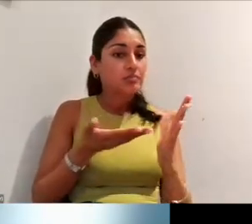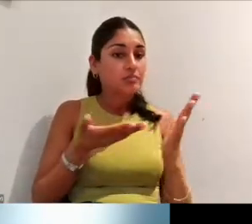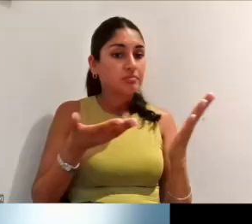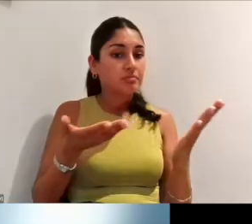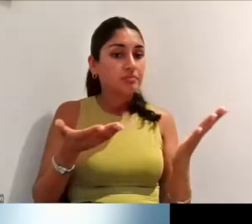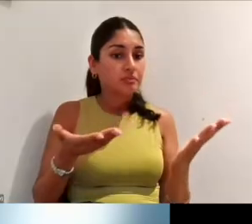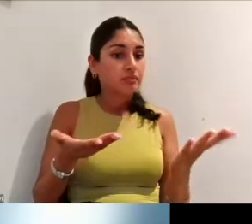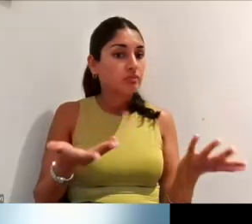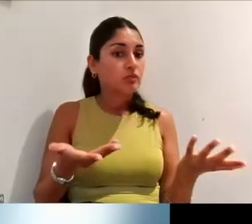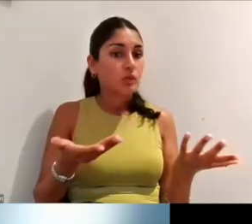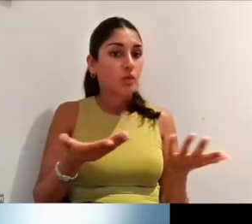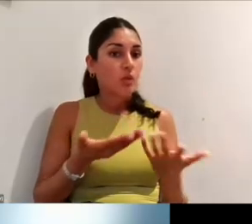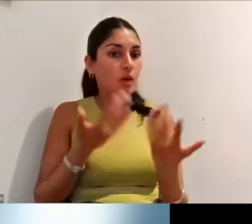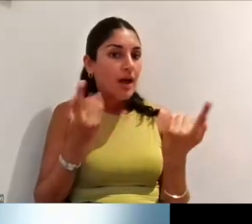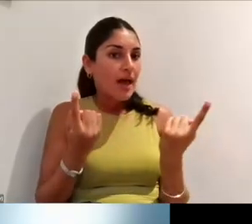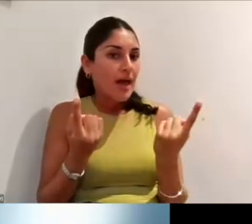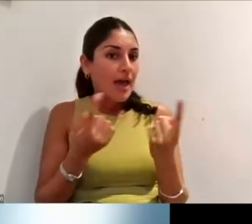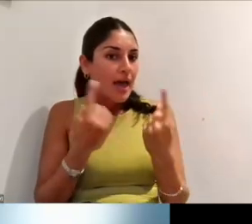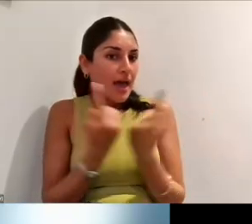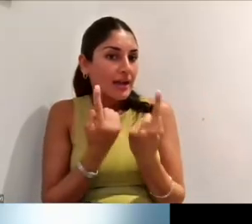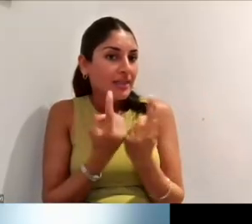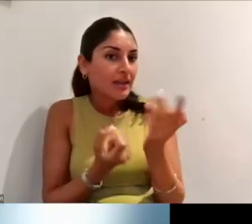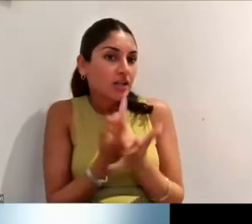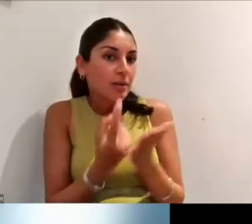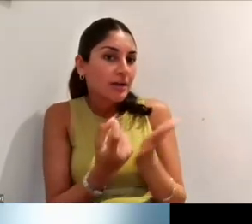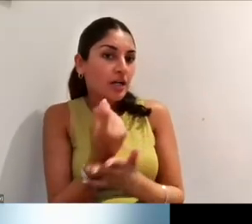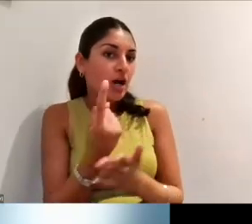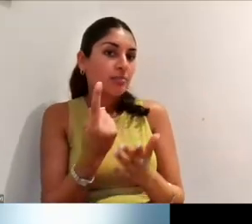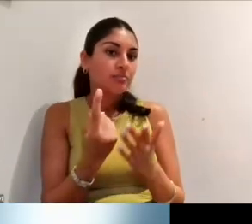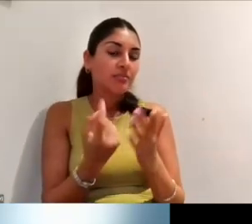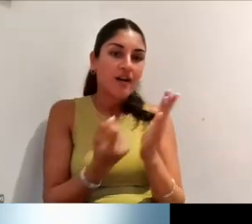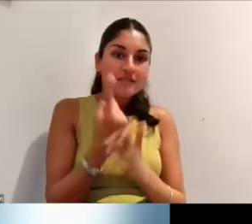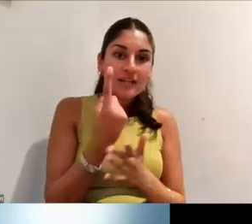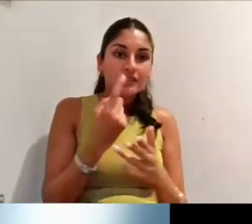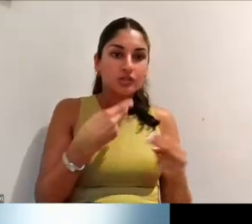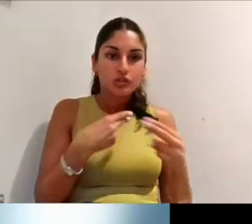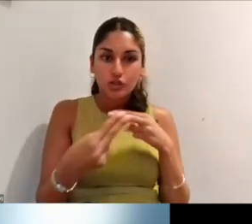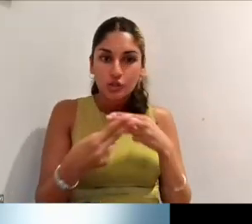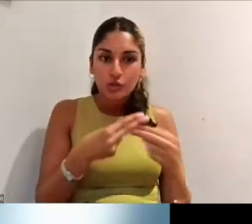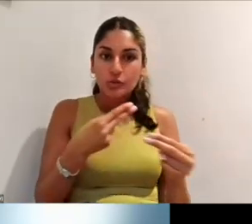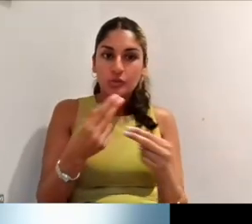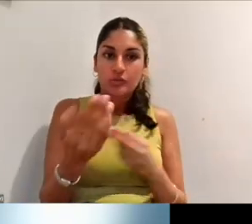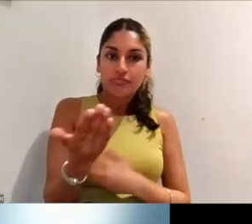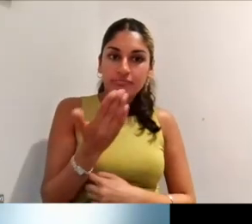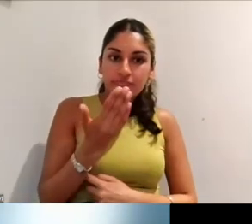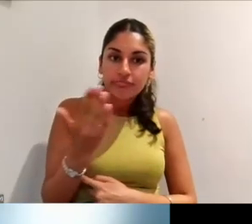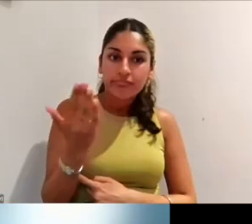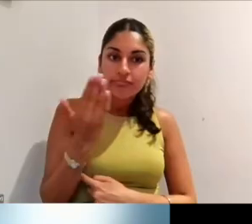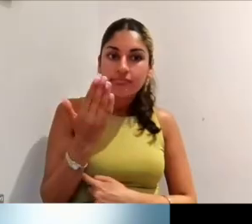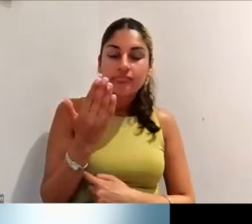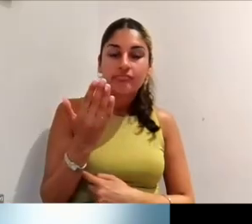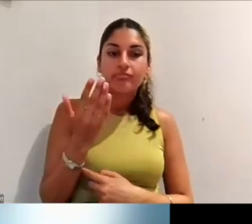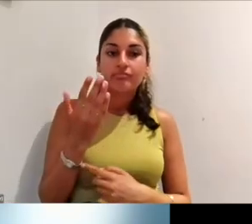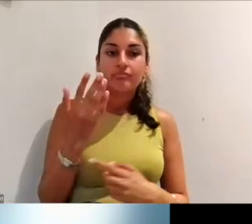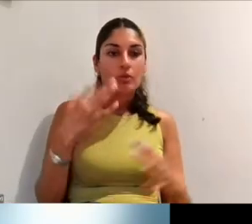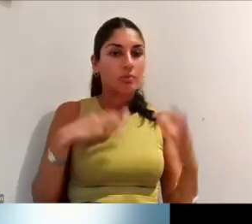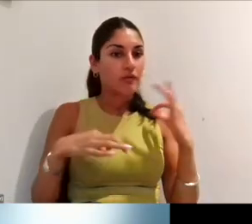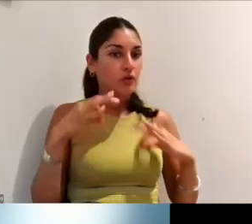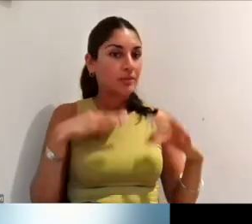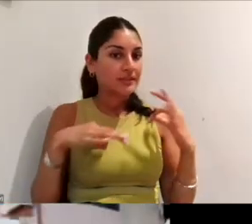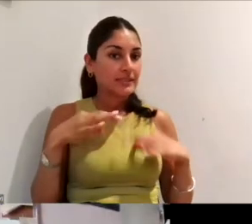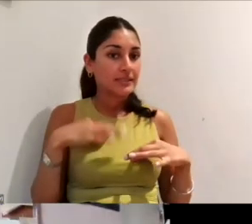is there anything you've got coming up in the near future with your performances or with